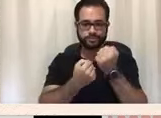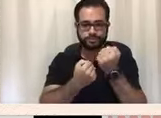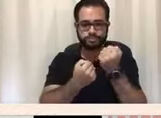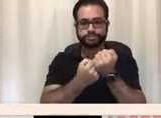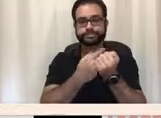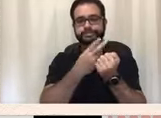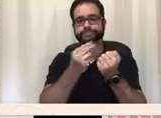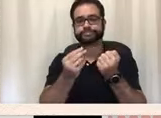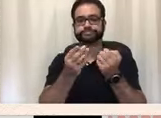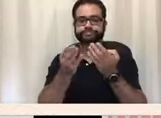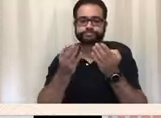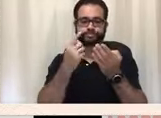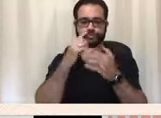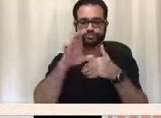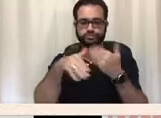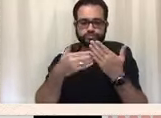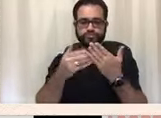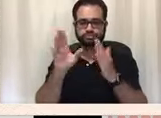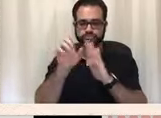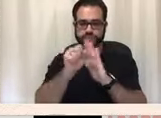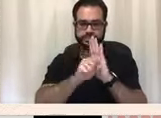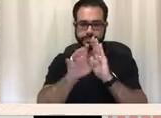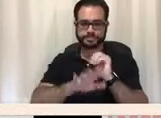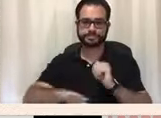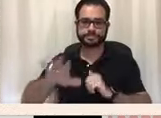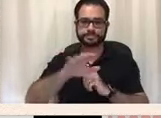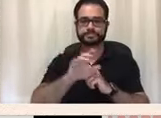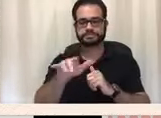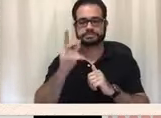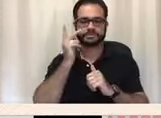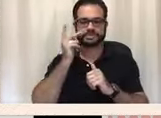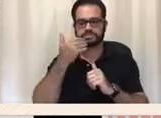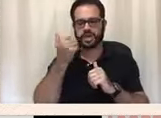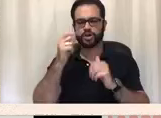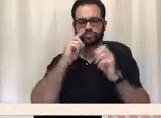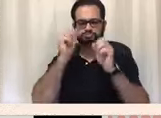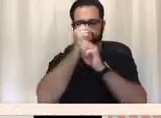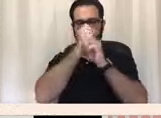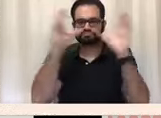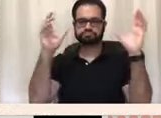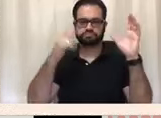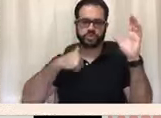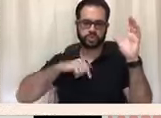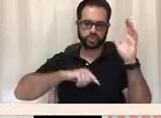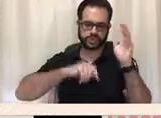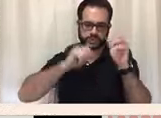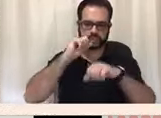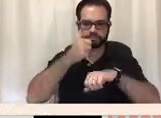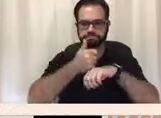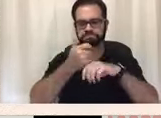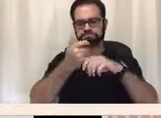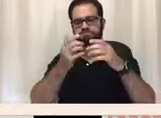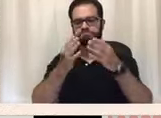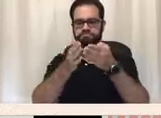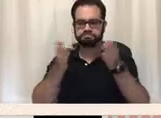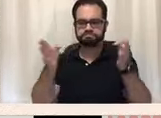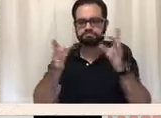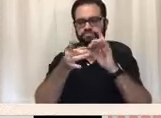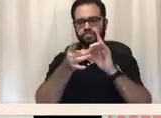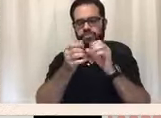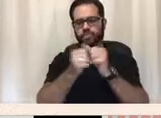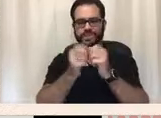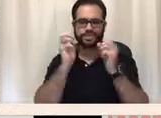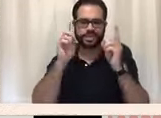of gives you, this really gives you a framework of what we're building on education-wise and how we move forward.